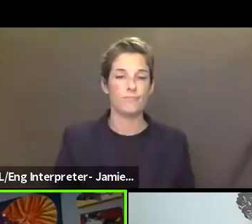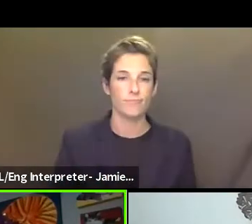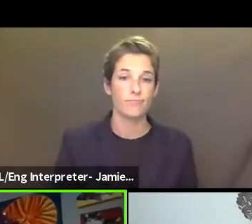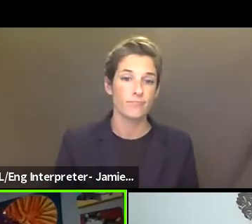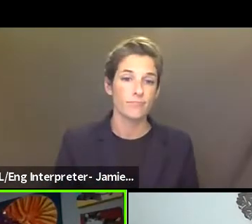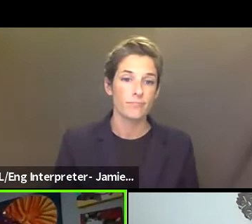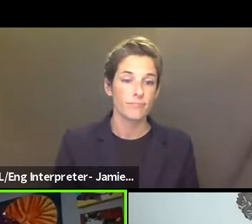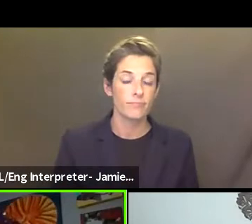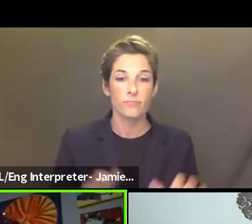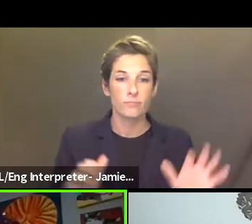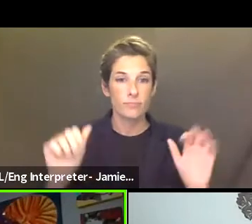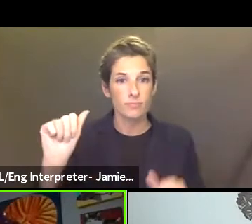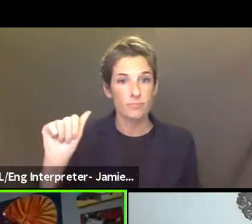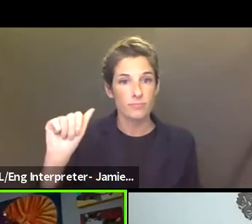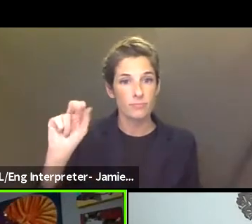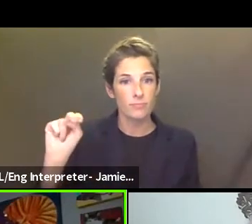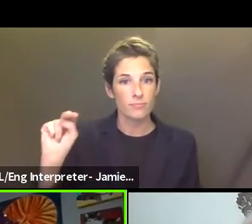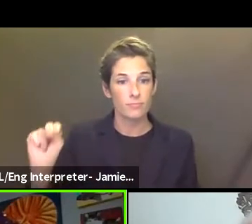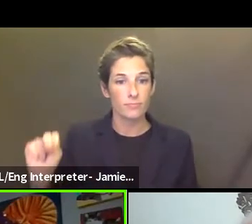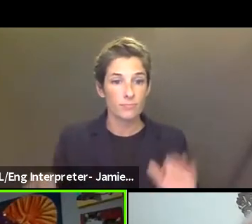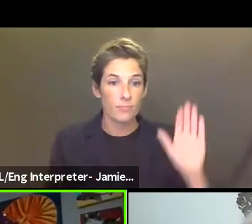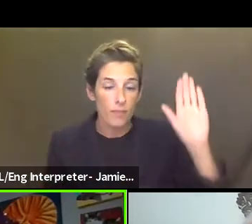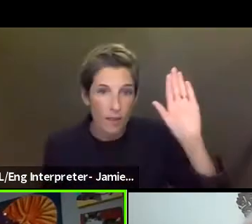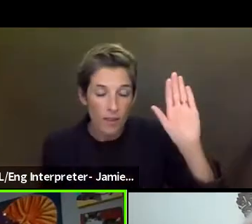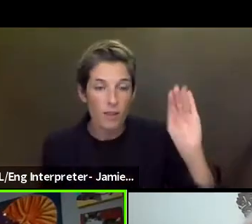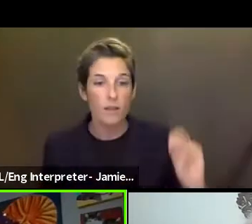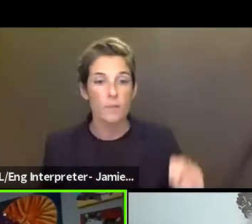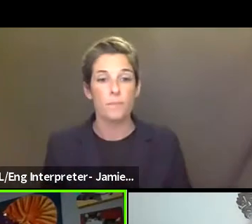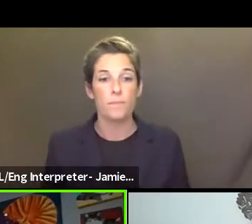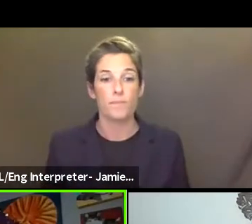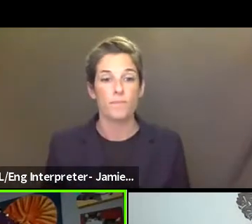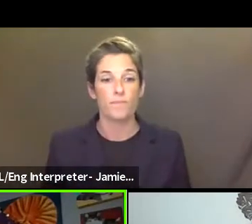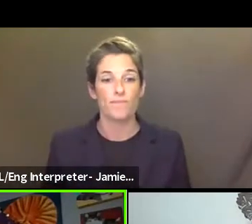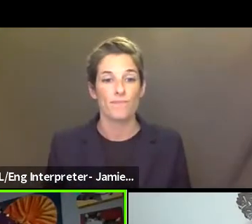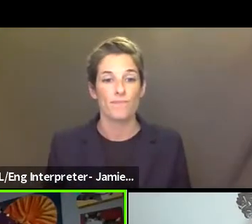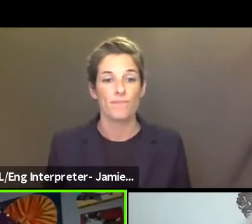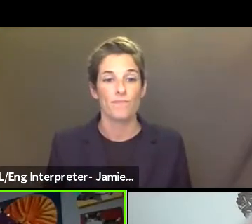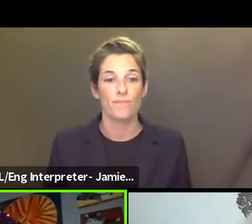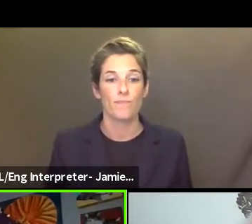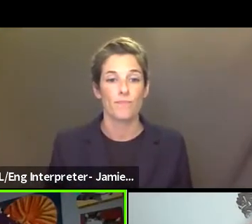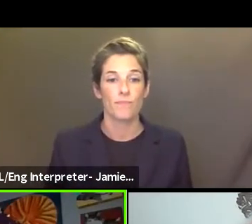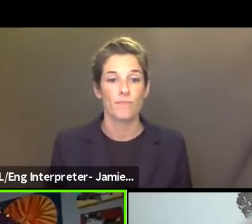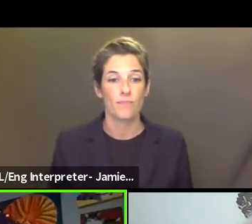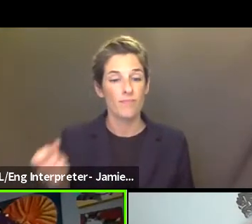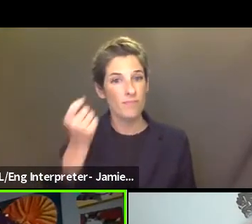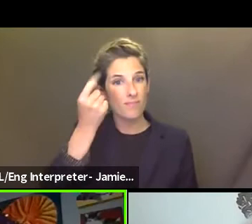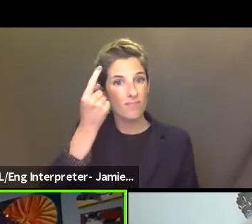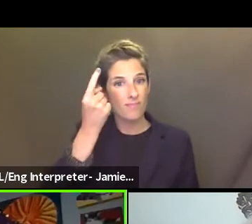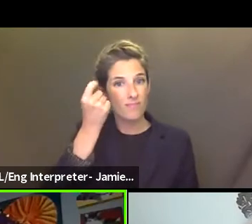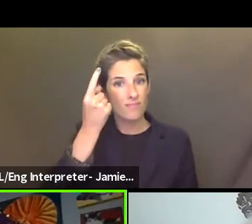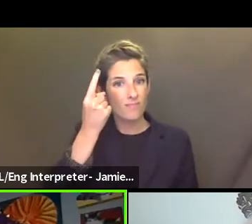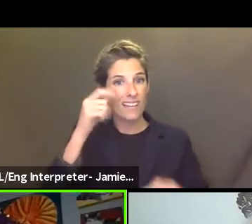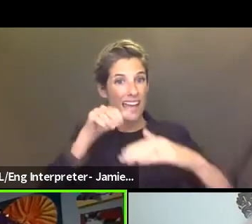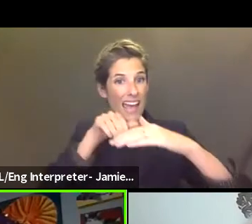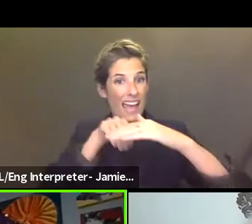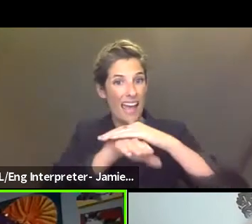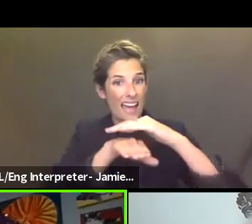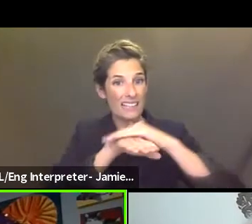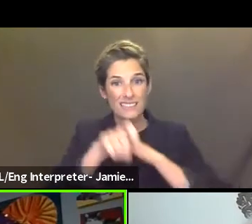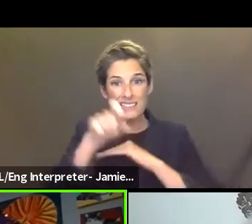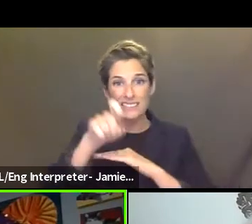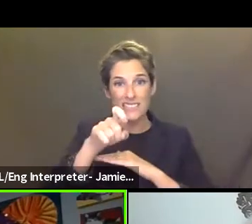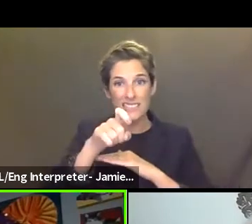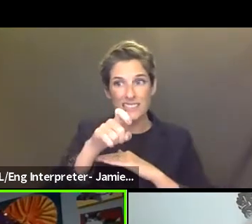So Well, I think that- technology, oh, go ahead, Anne, please. Well, a lot of the access needs are still medicalized. Yeah. And we have